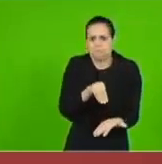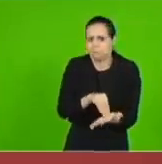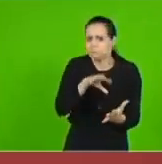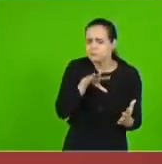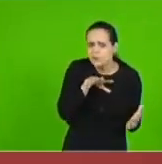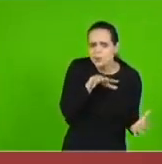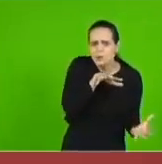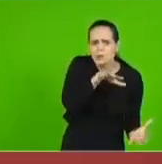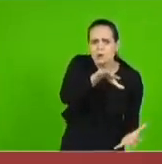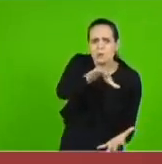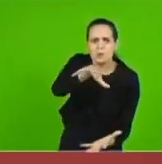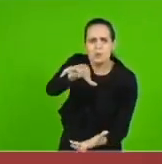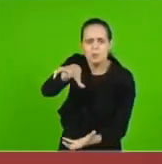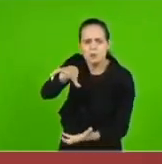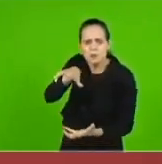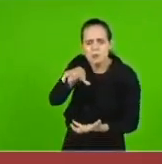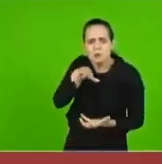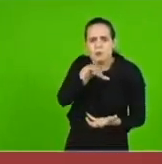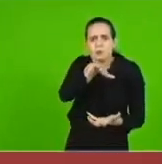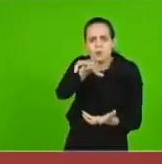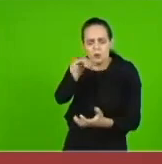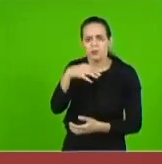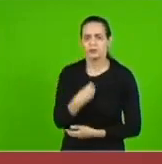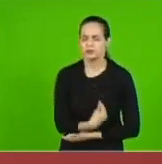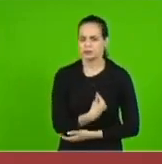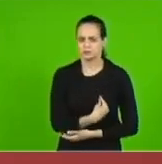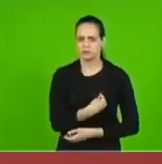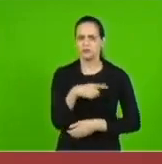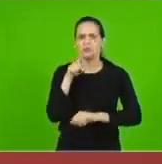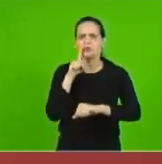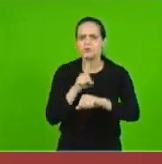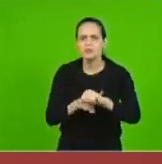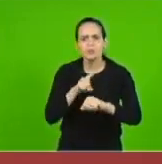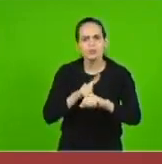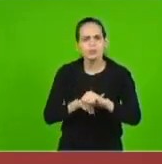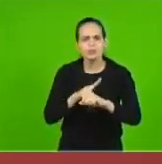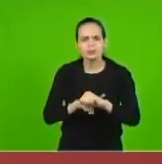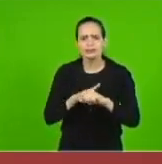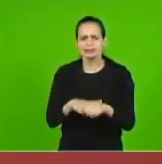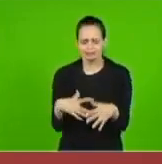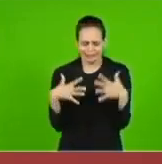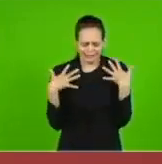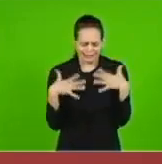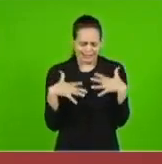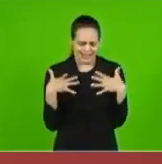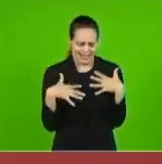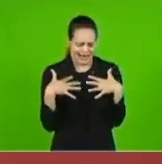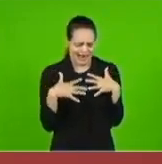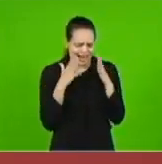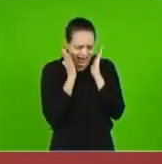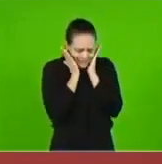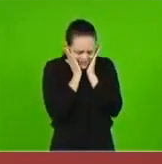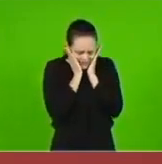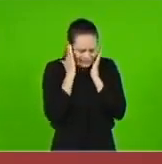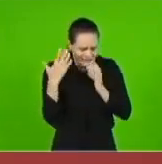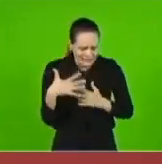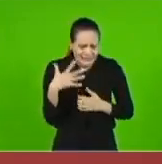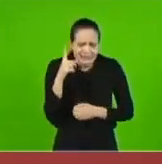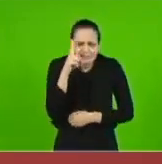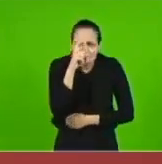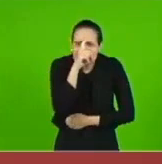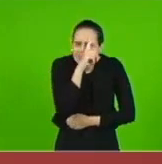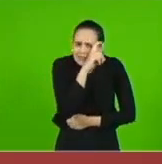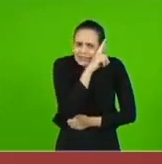But people, they are uncomfortable, and the world is in fact going through moments of perplexity. And the text